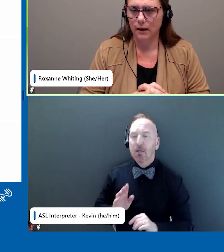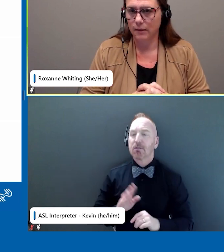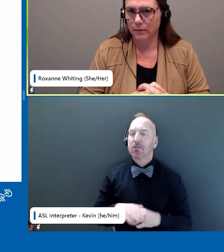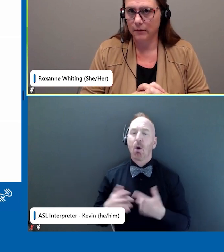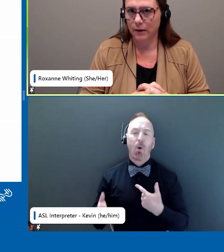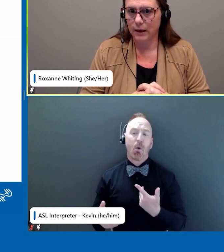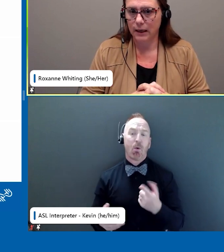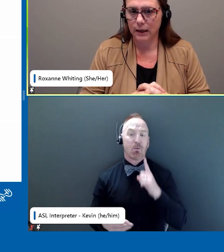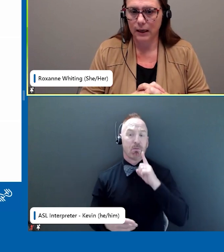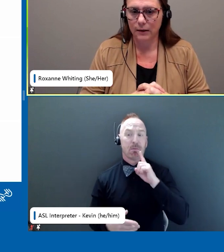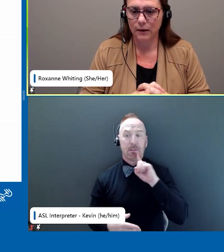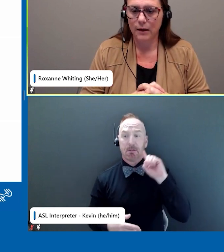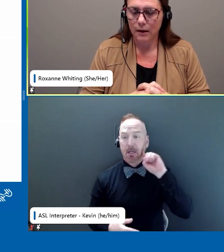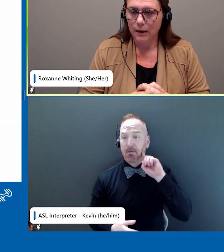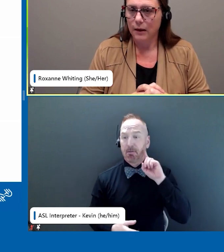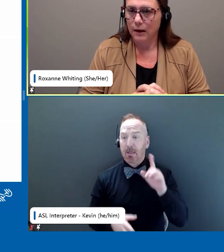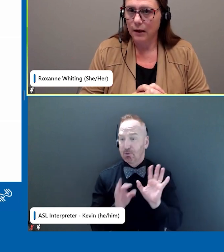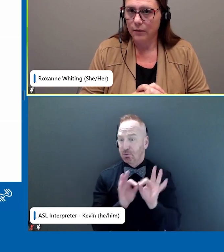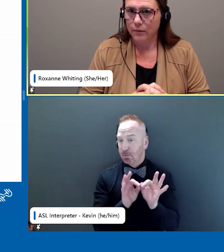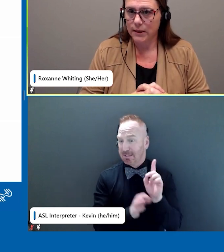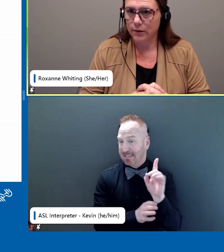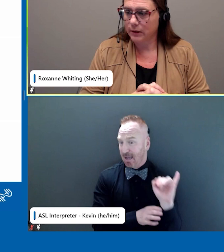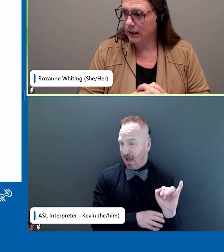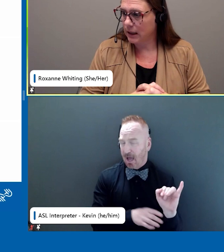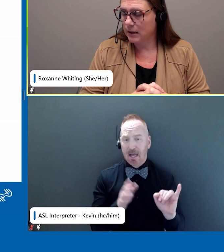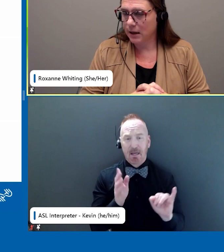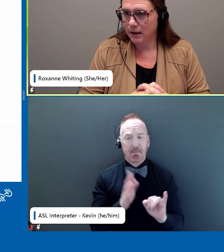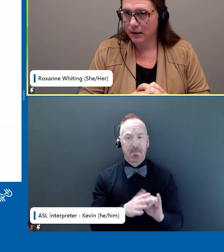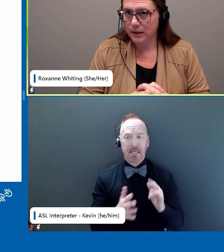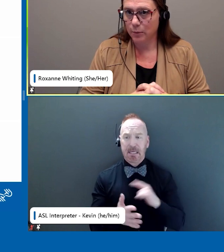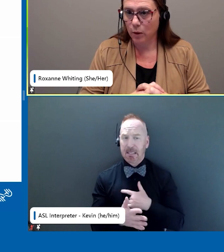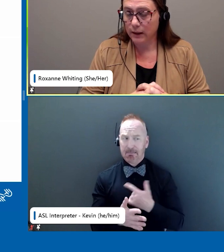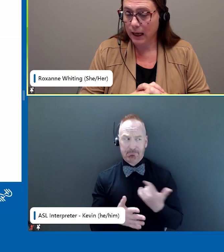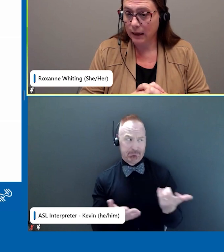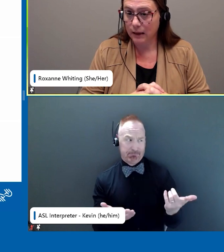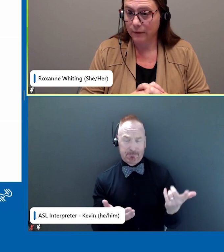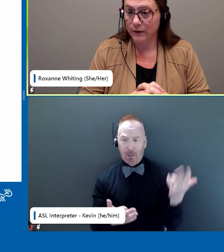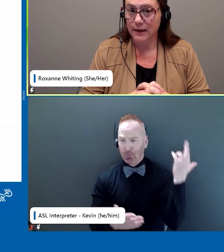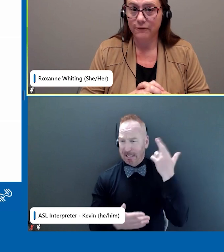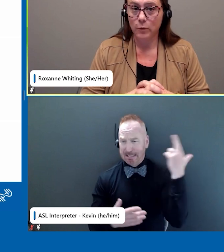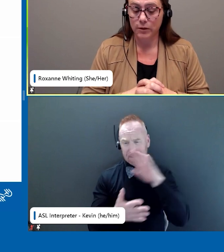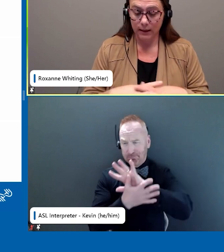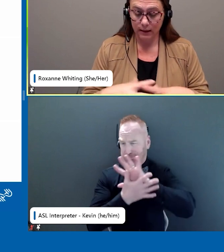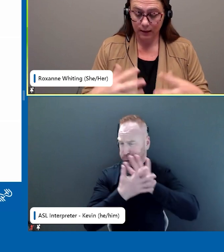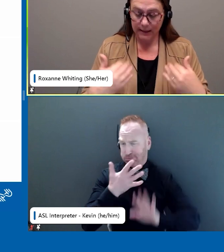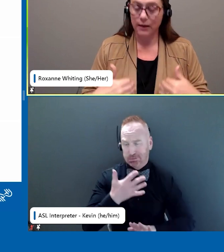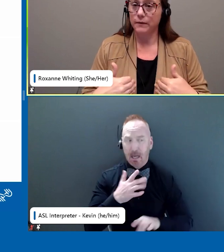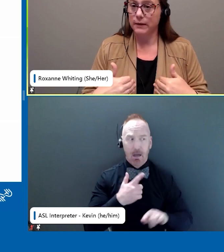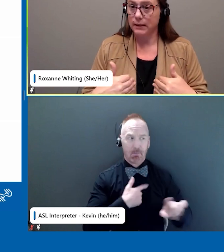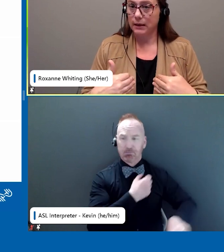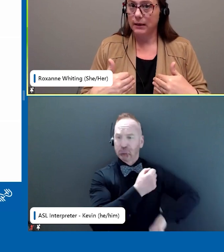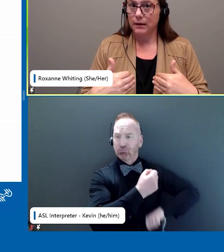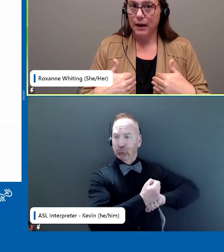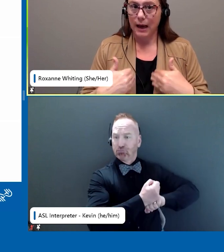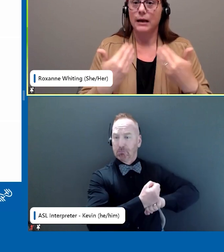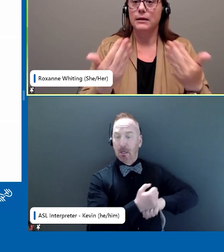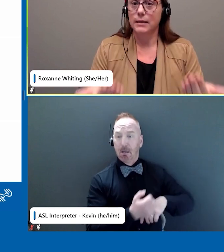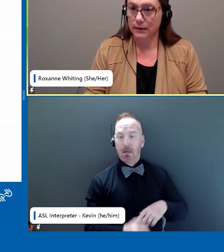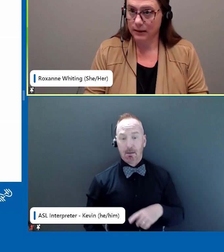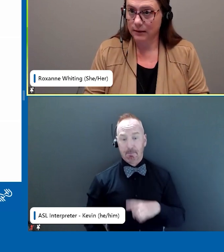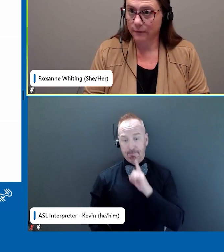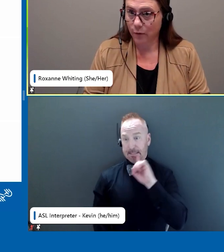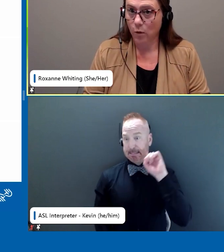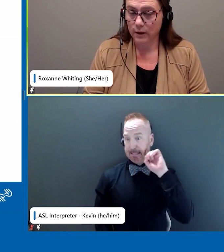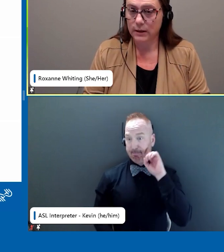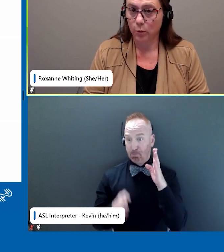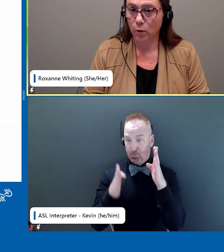interpreters are needed, and we certainly support that. And if a deaf person themselves